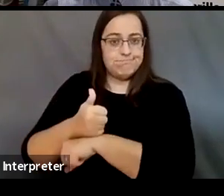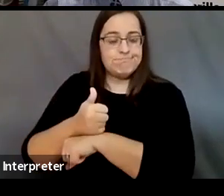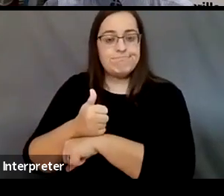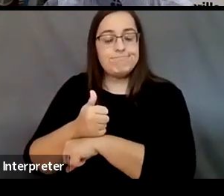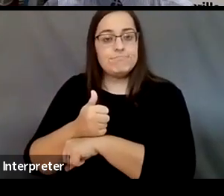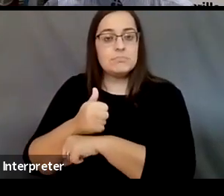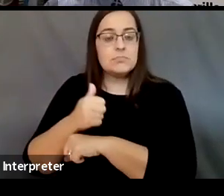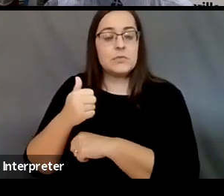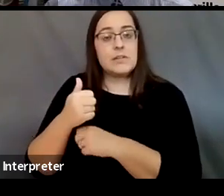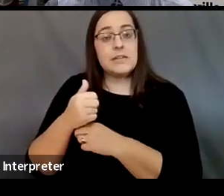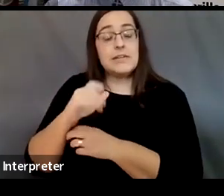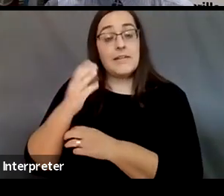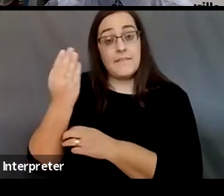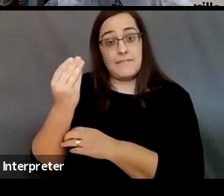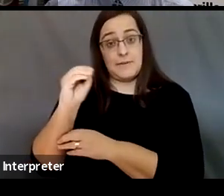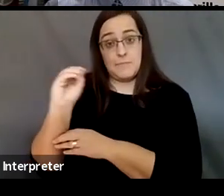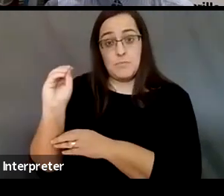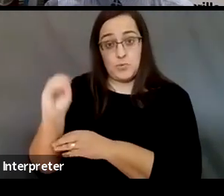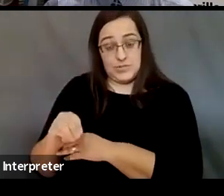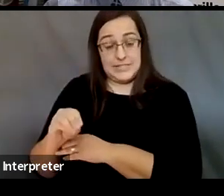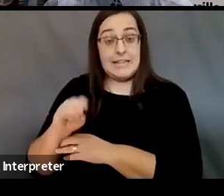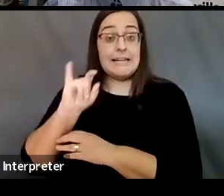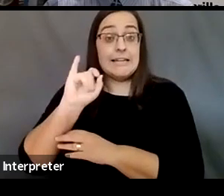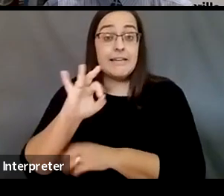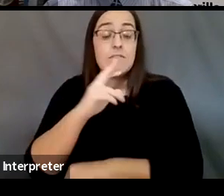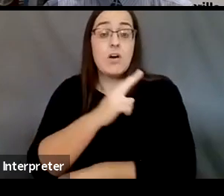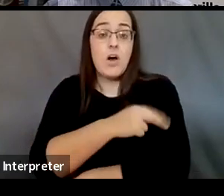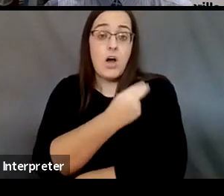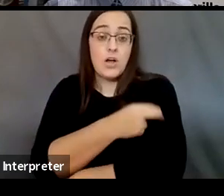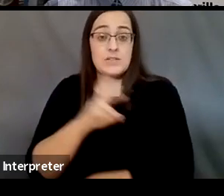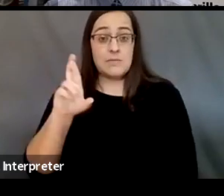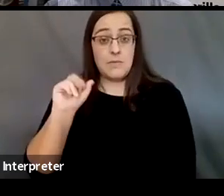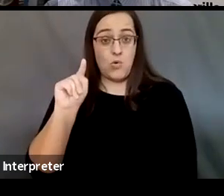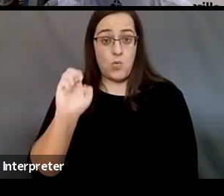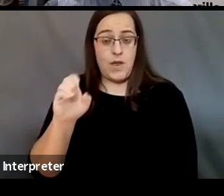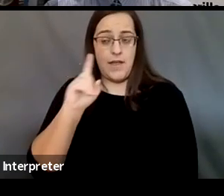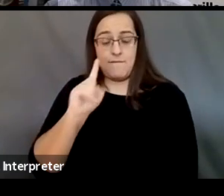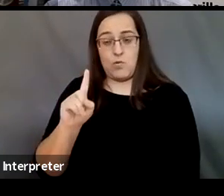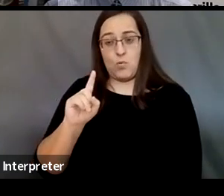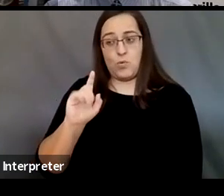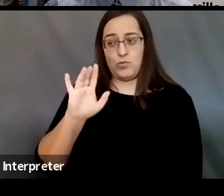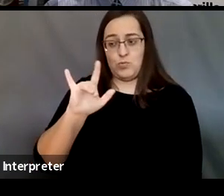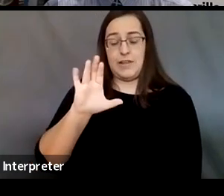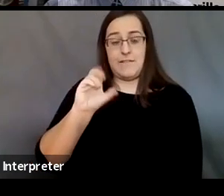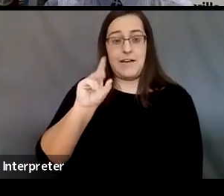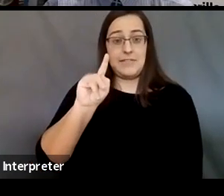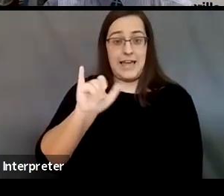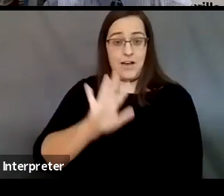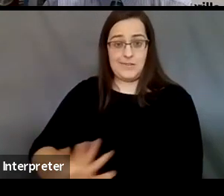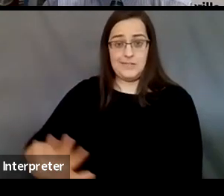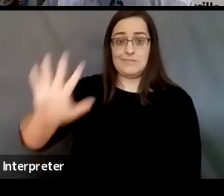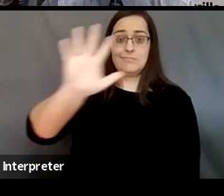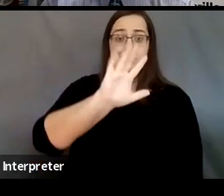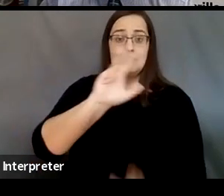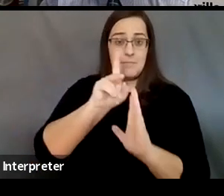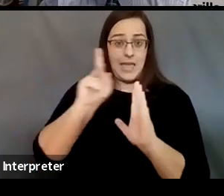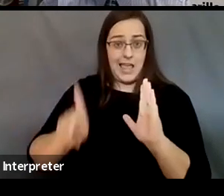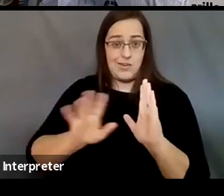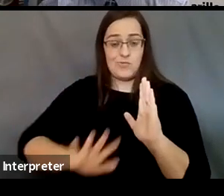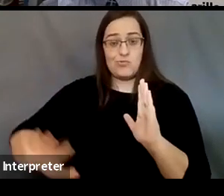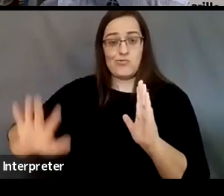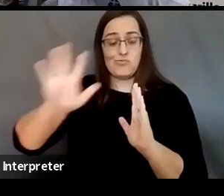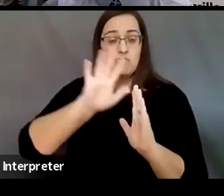of 15%. And so if the hospitalization rate for the 25 county region, that Panhandle